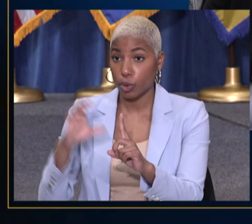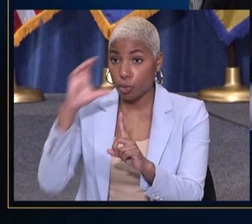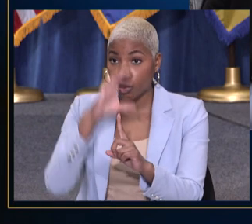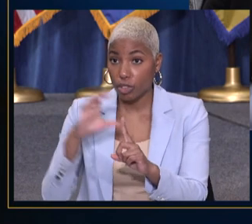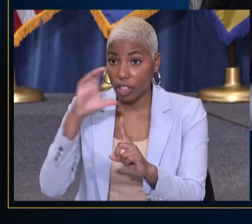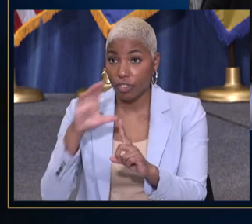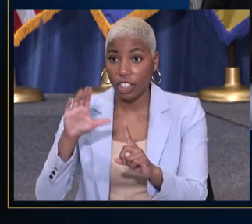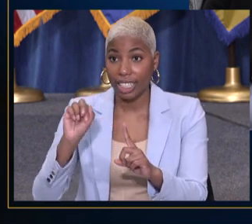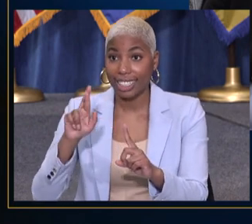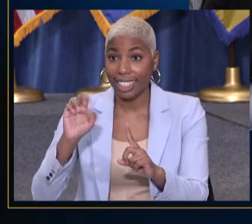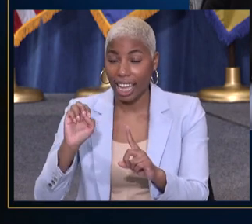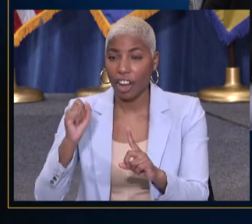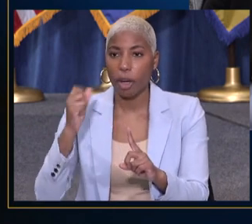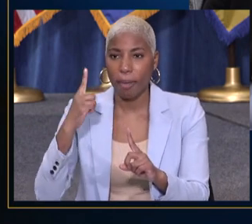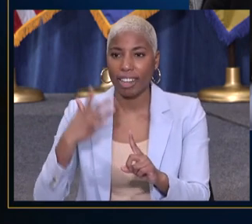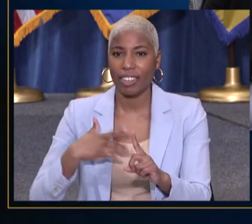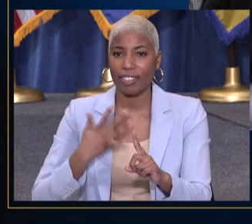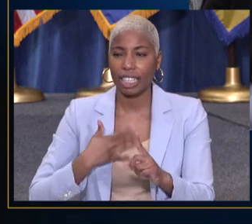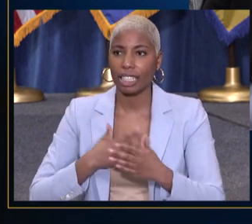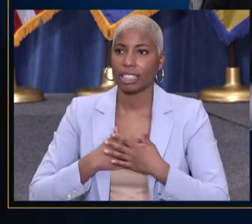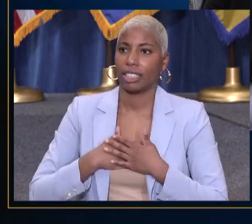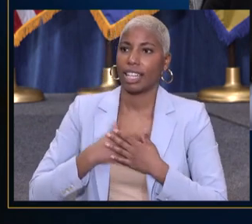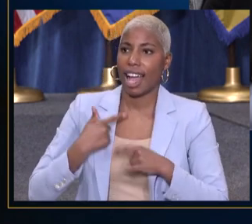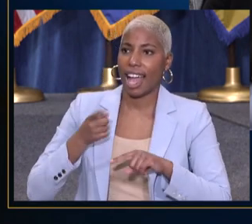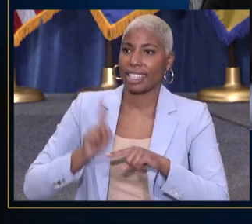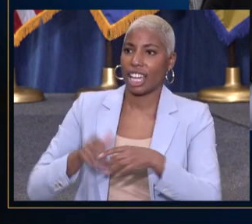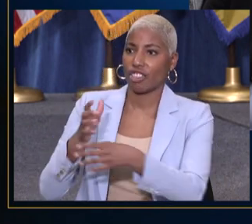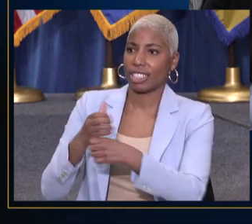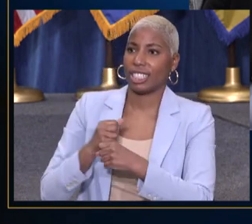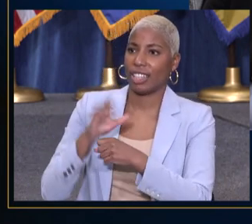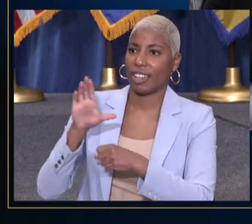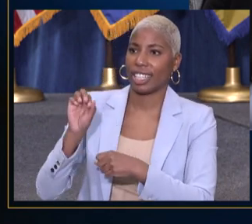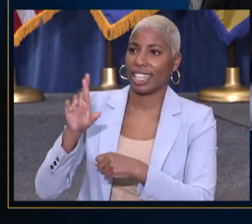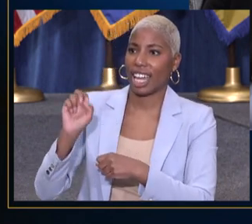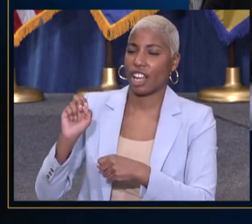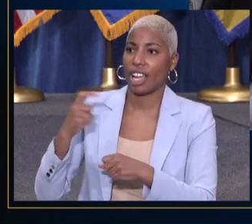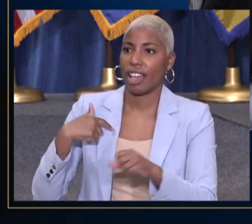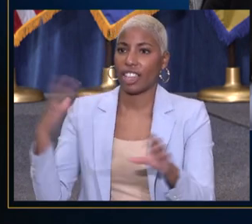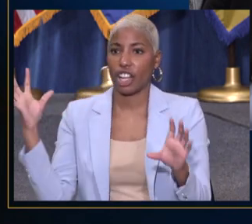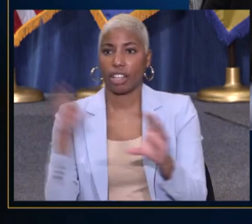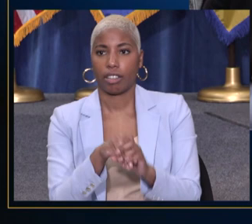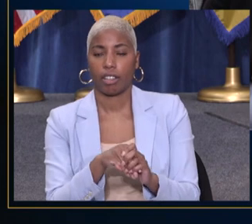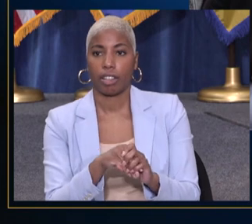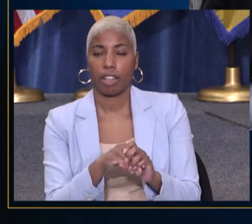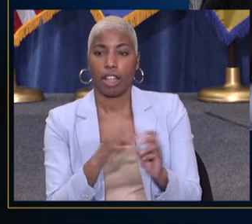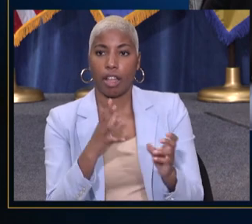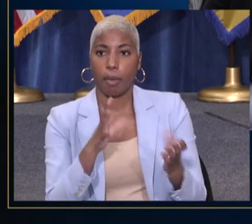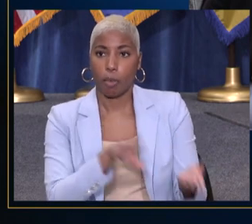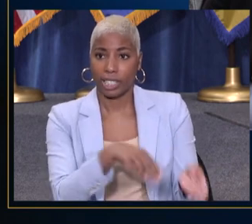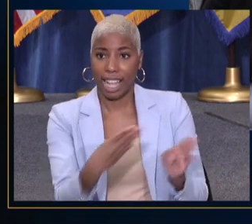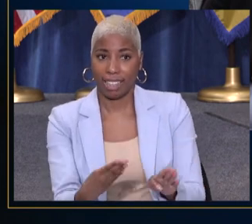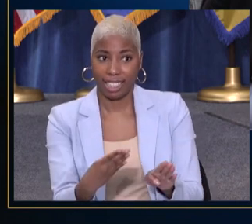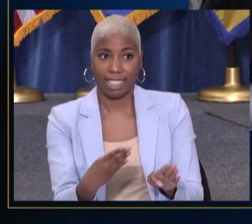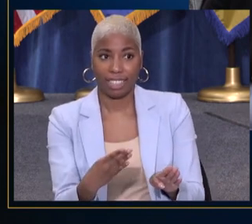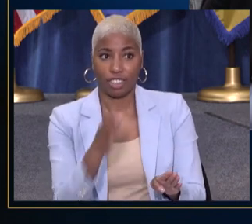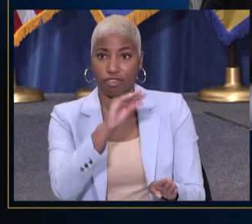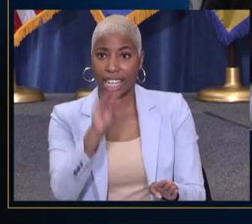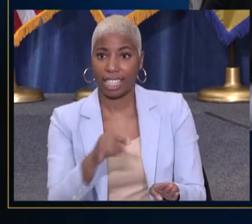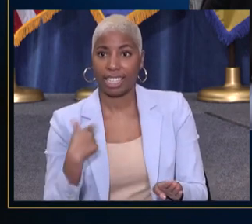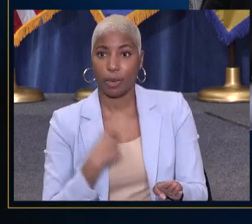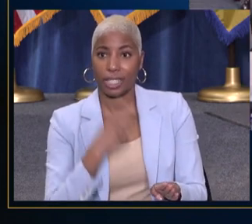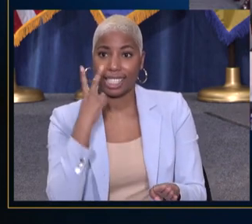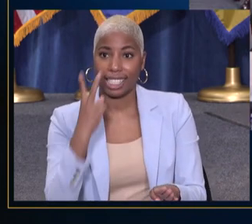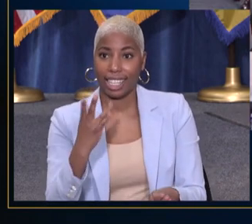a victim of not being able to receive the care, and then ultimately being a part of the mortality and morbidity rates that we see? Thank